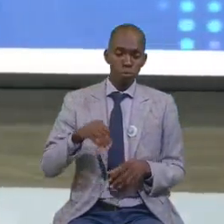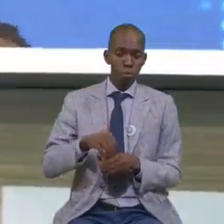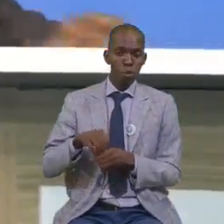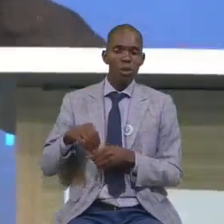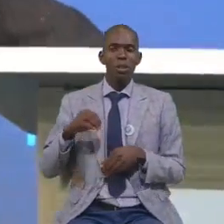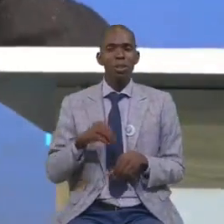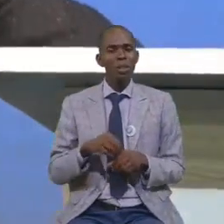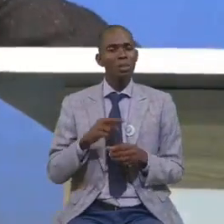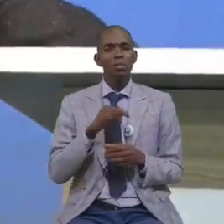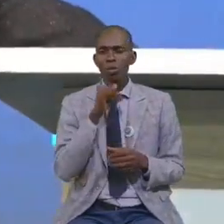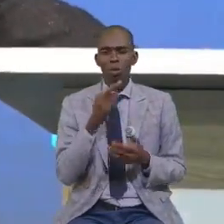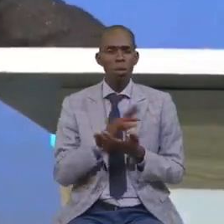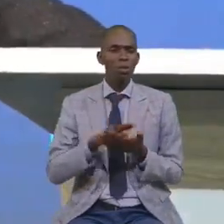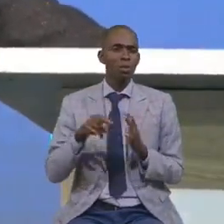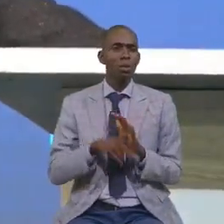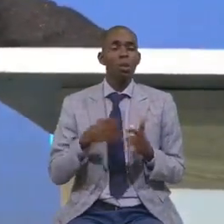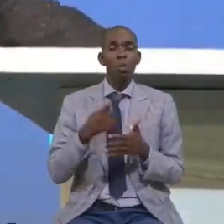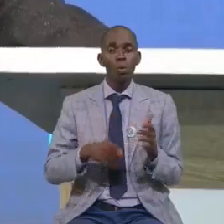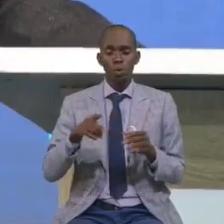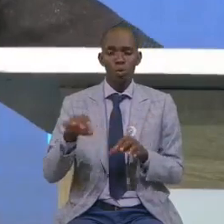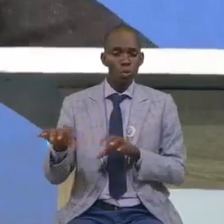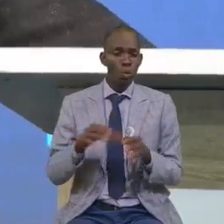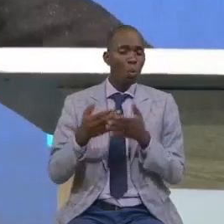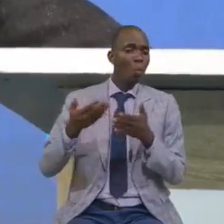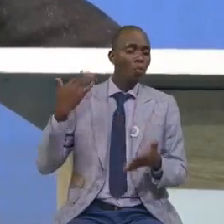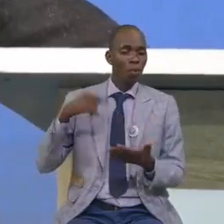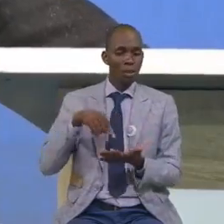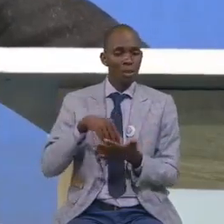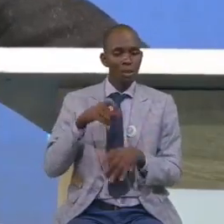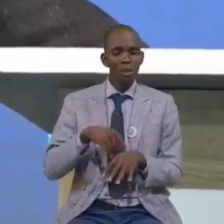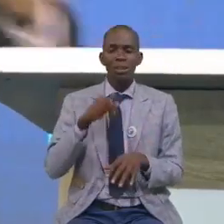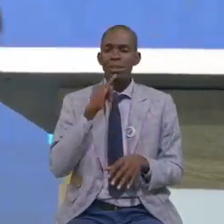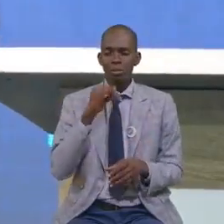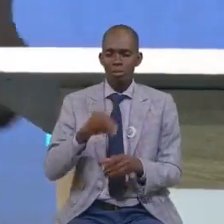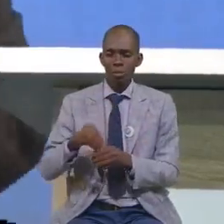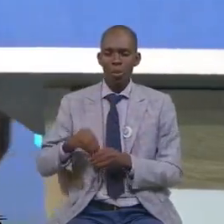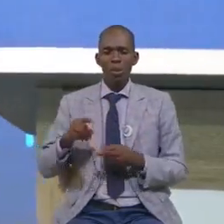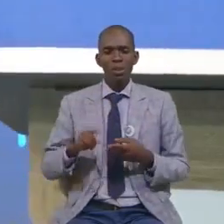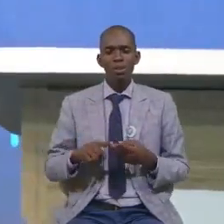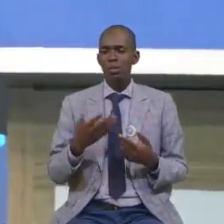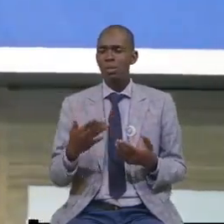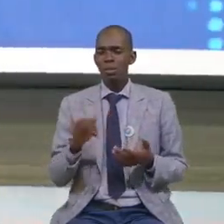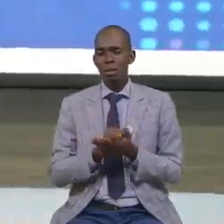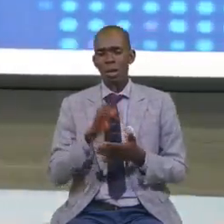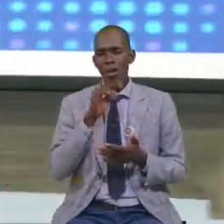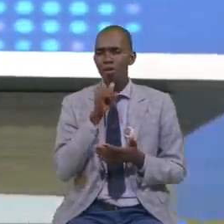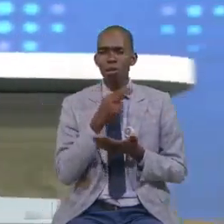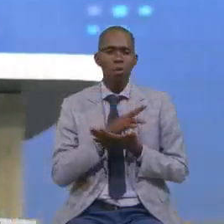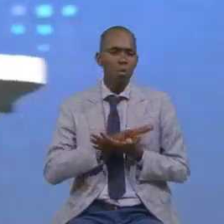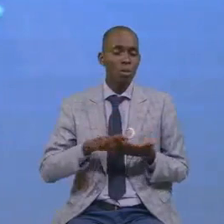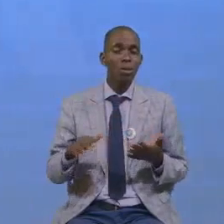unrighteousness. What you were doing before this time is sowing in ungodliness. What you were doing